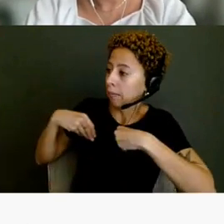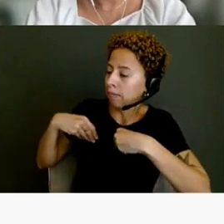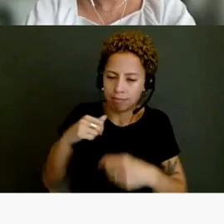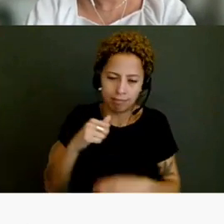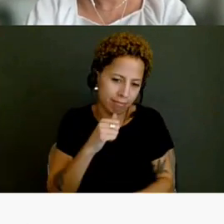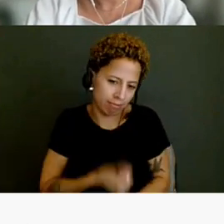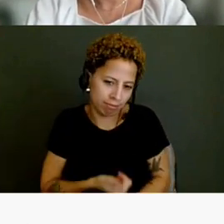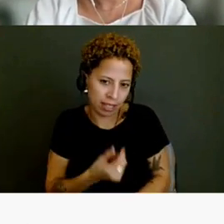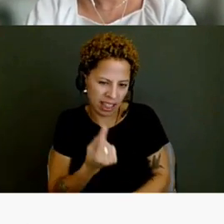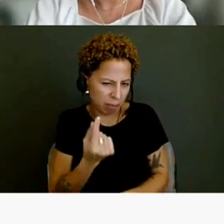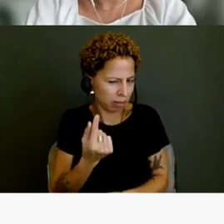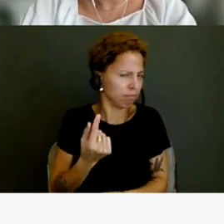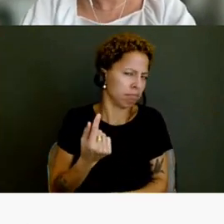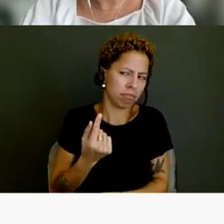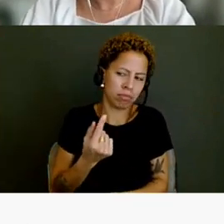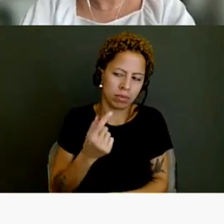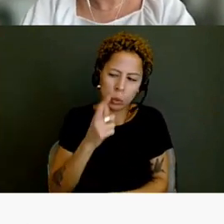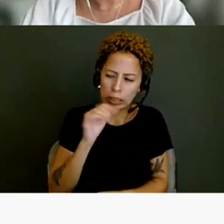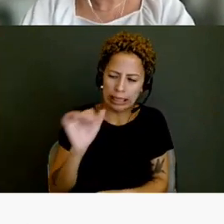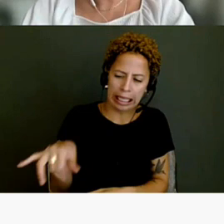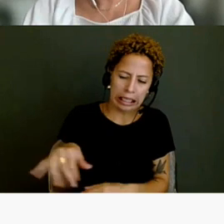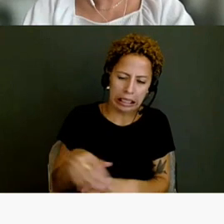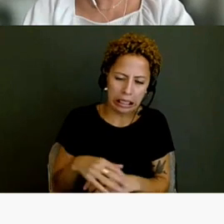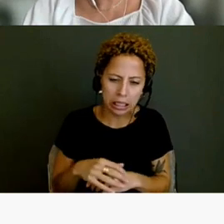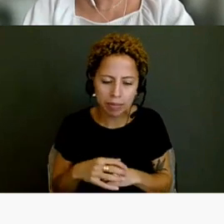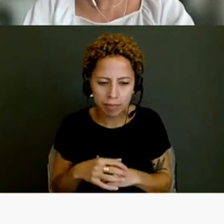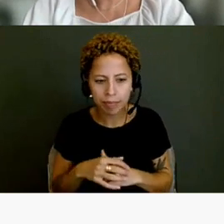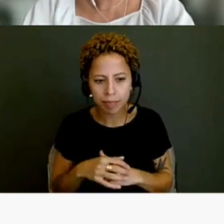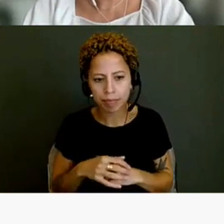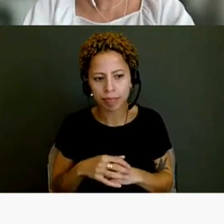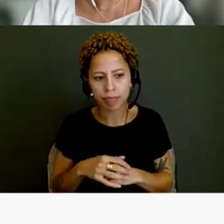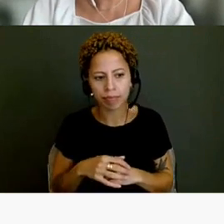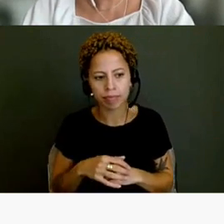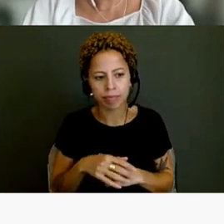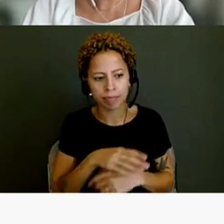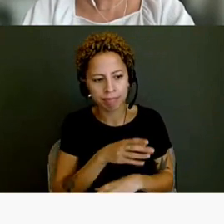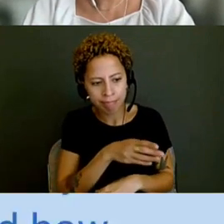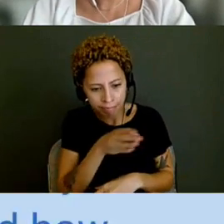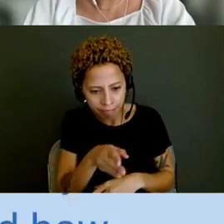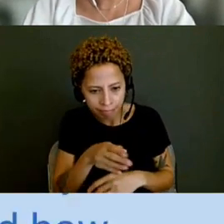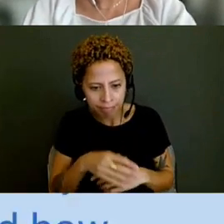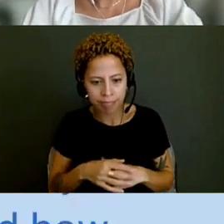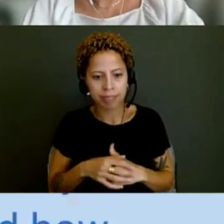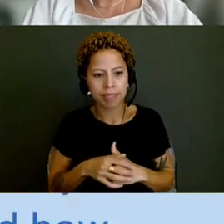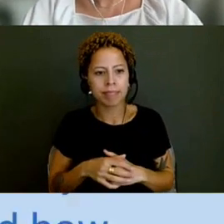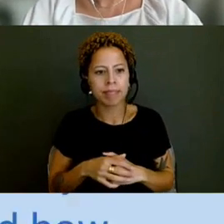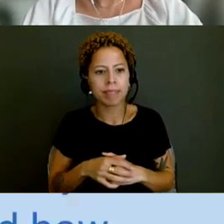immediately. That's the confirmation. Next slide, please.